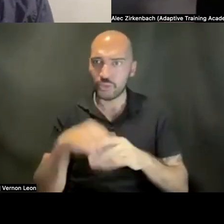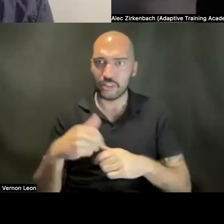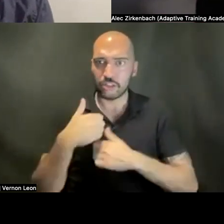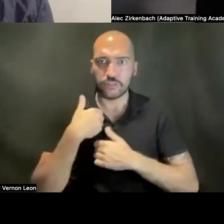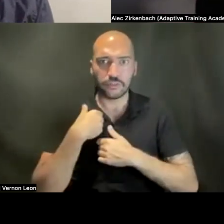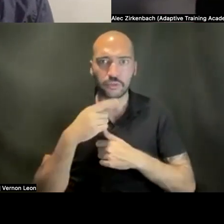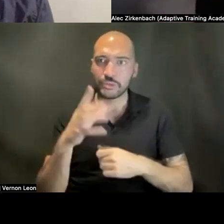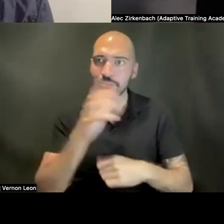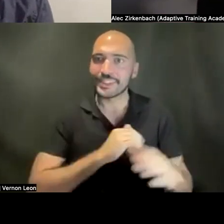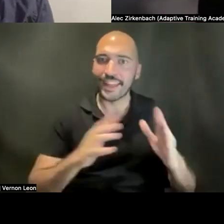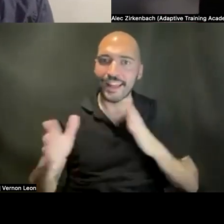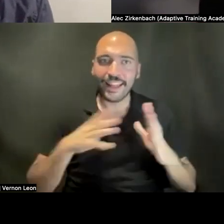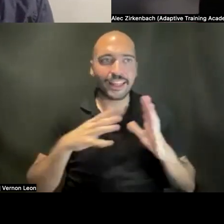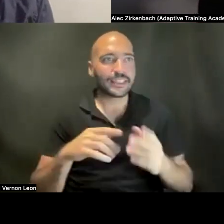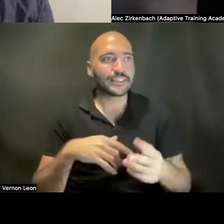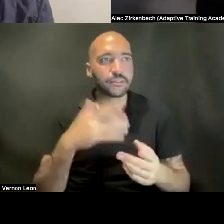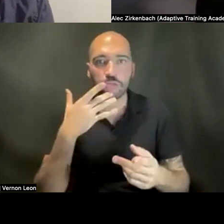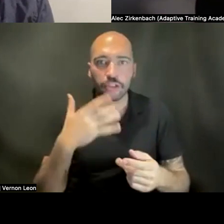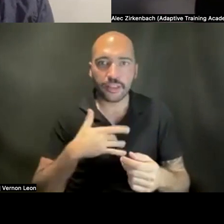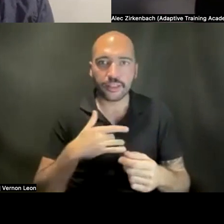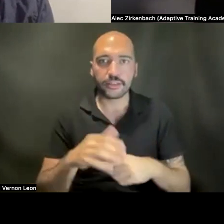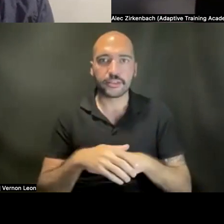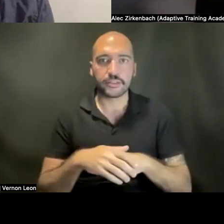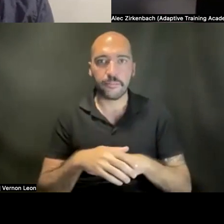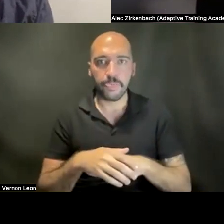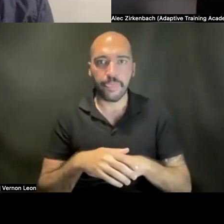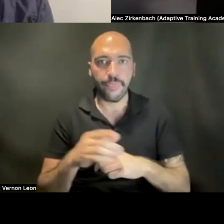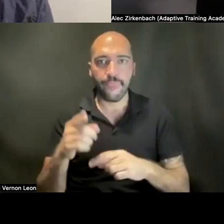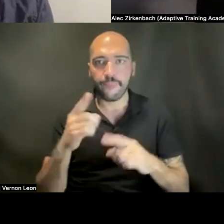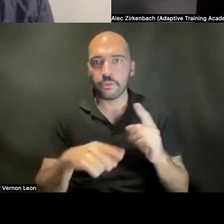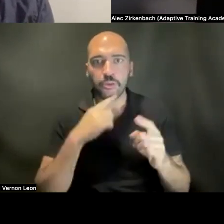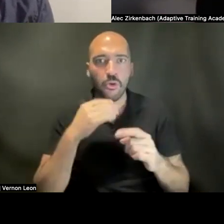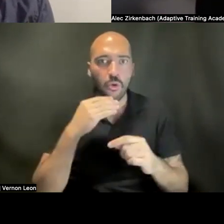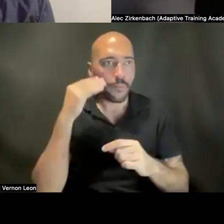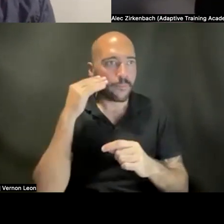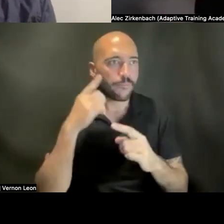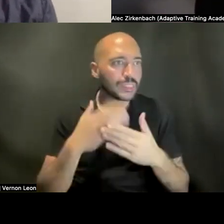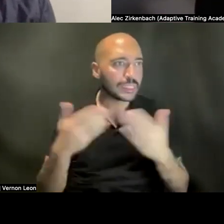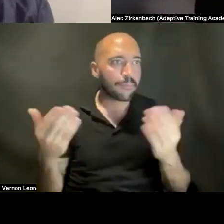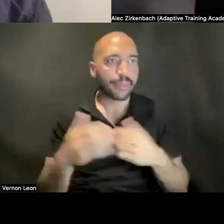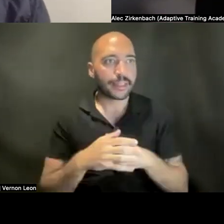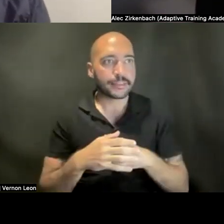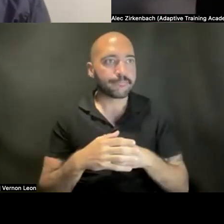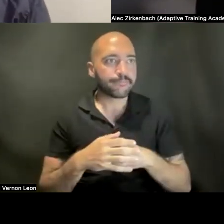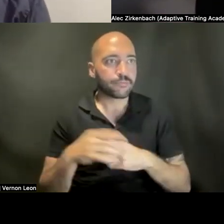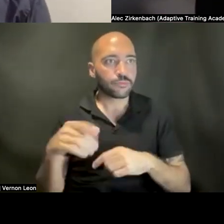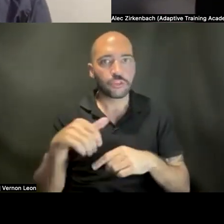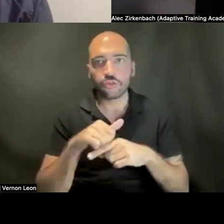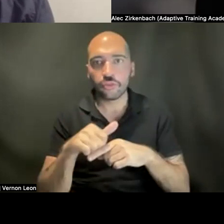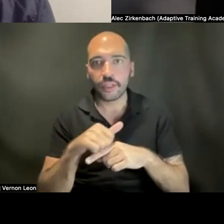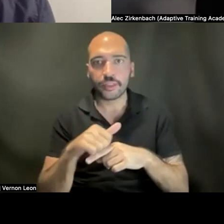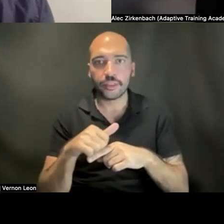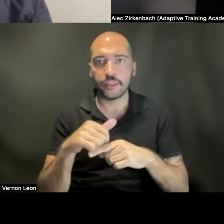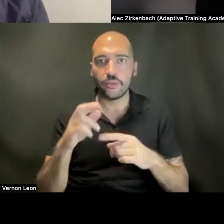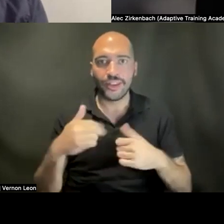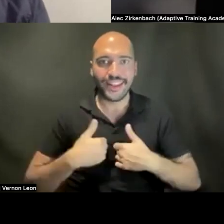missed holidays or birthdays, or couldn't be home for something and had to be in training, or even